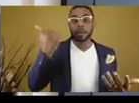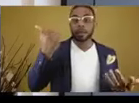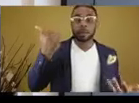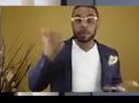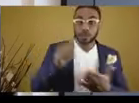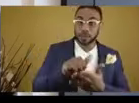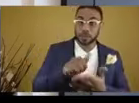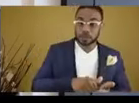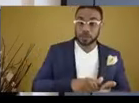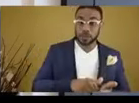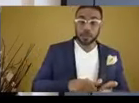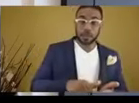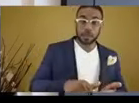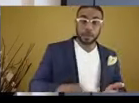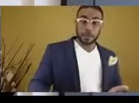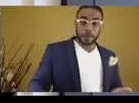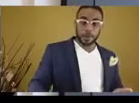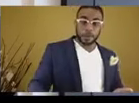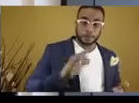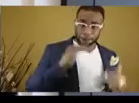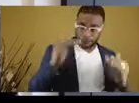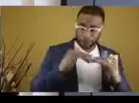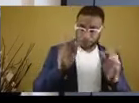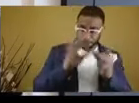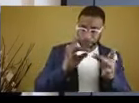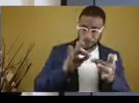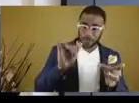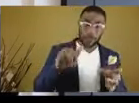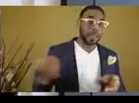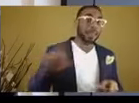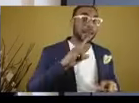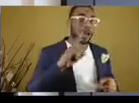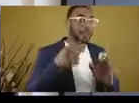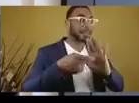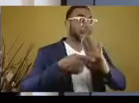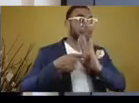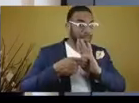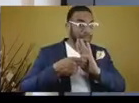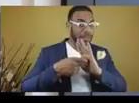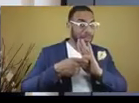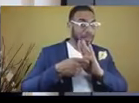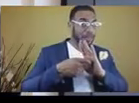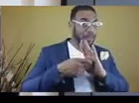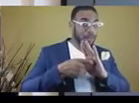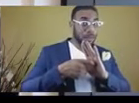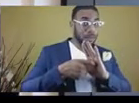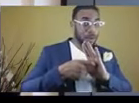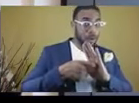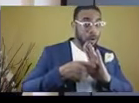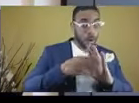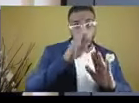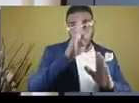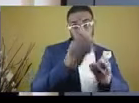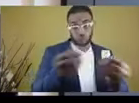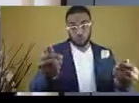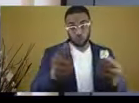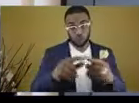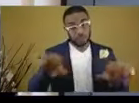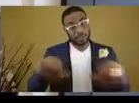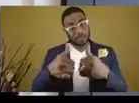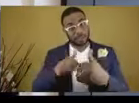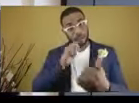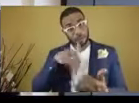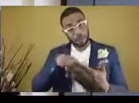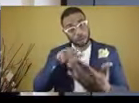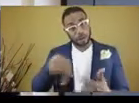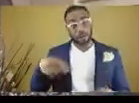agenda. Is it fair to say that they are demanding, you know, bold solutions to the challenges that are in front of us?